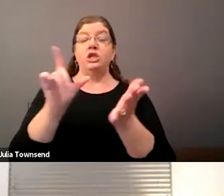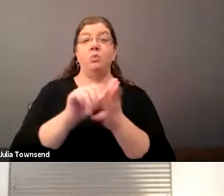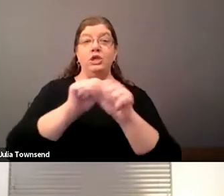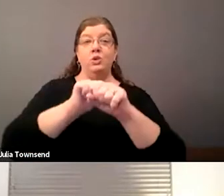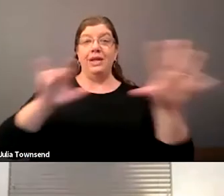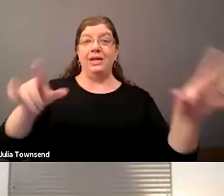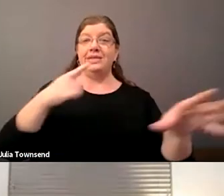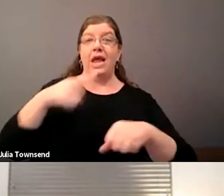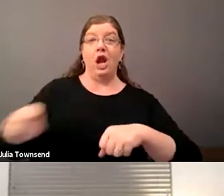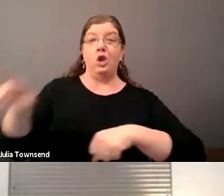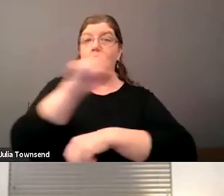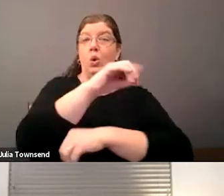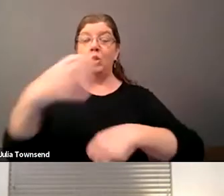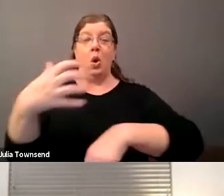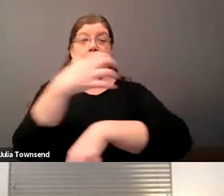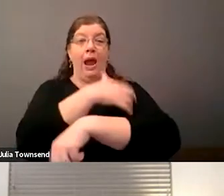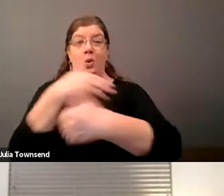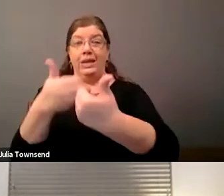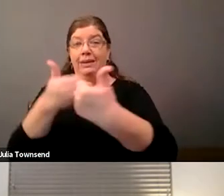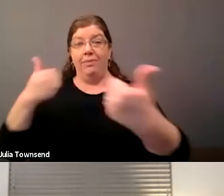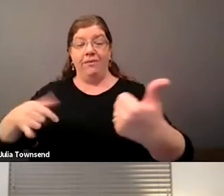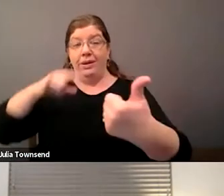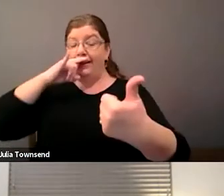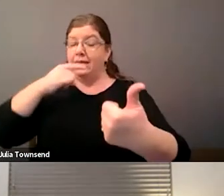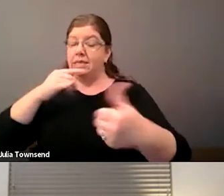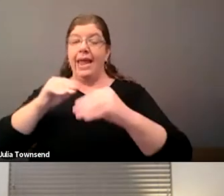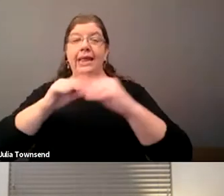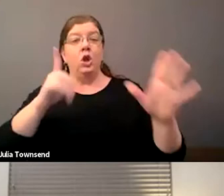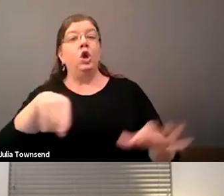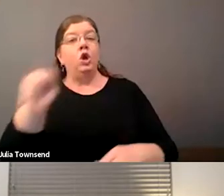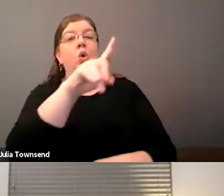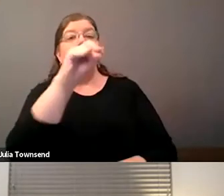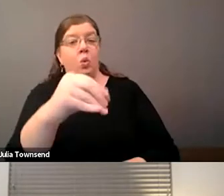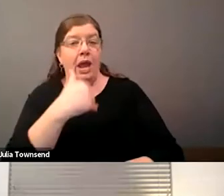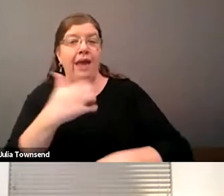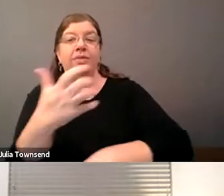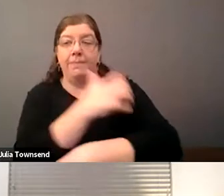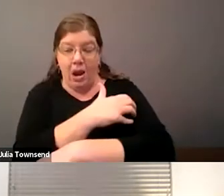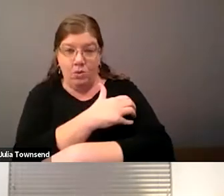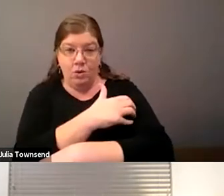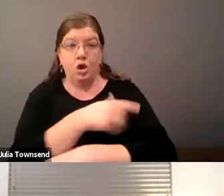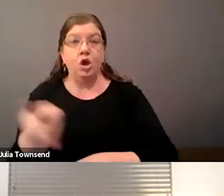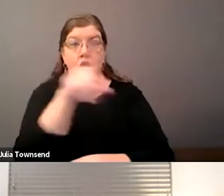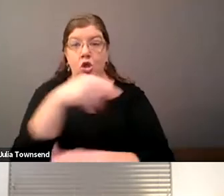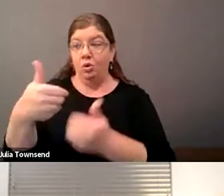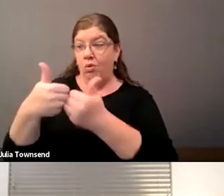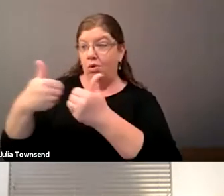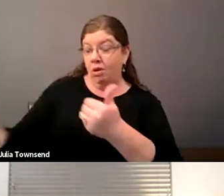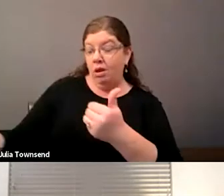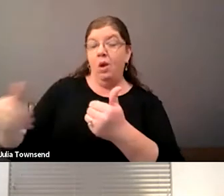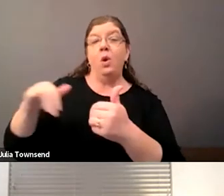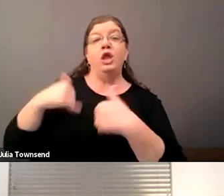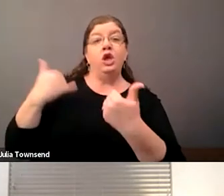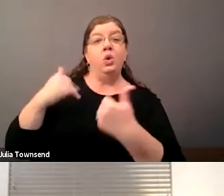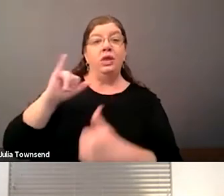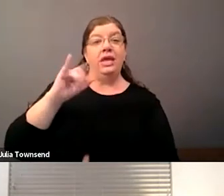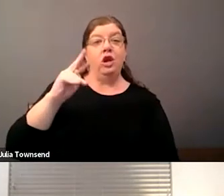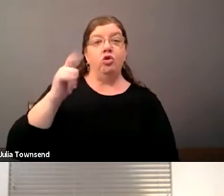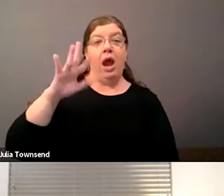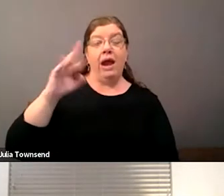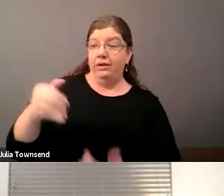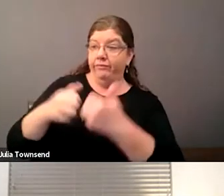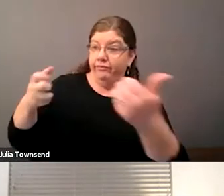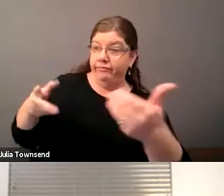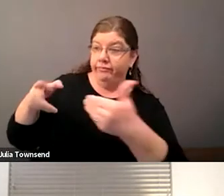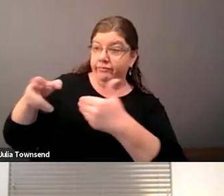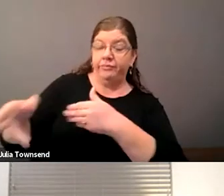power to keep them away from our kids it is clear that you do because you severed ties with youth interactive after a